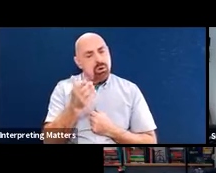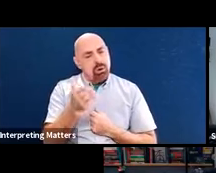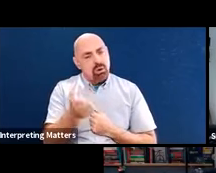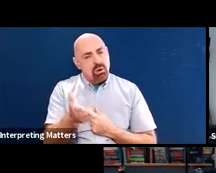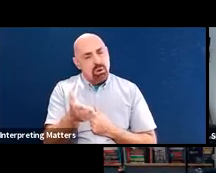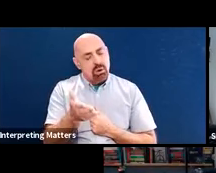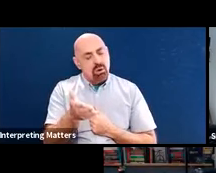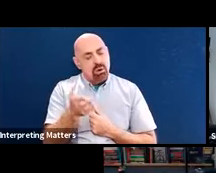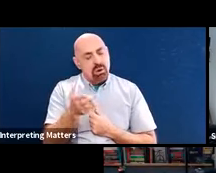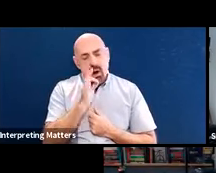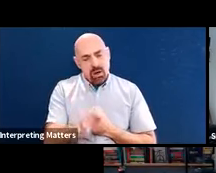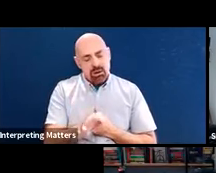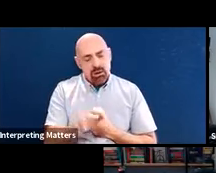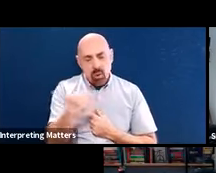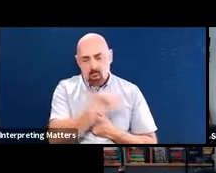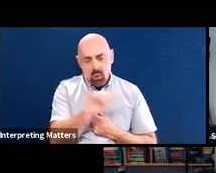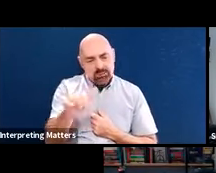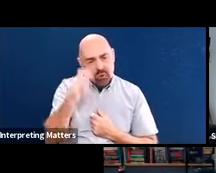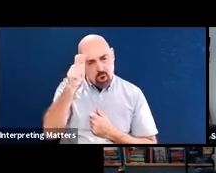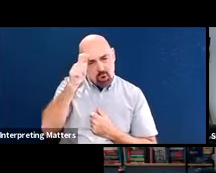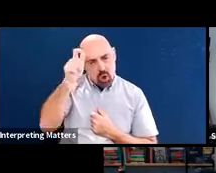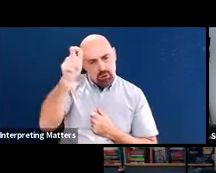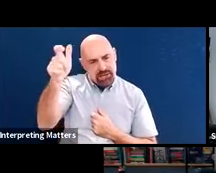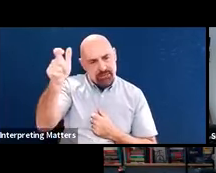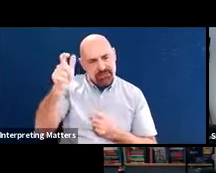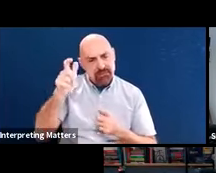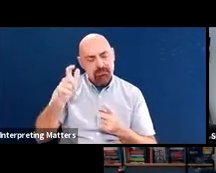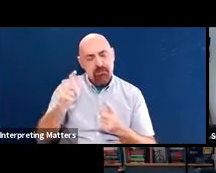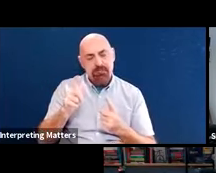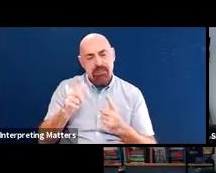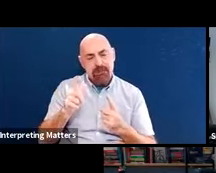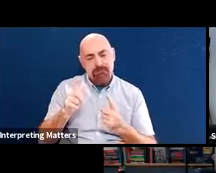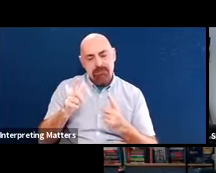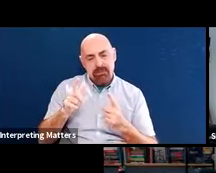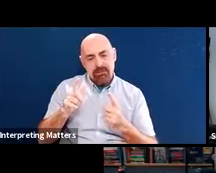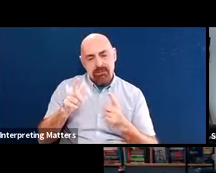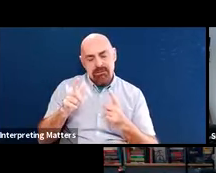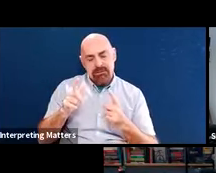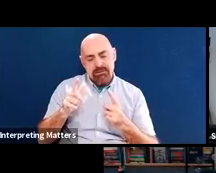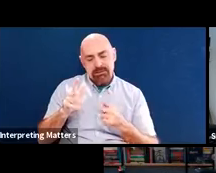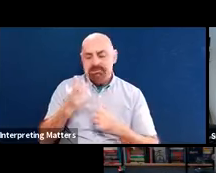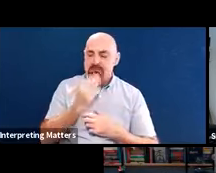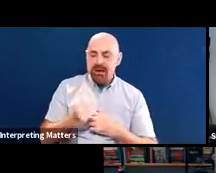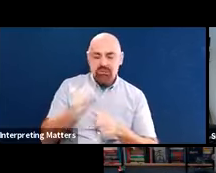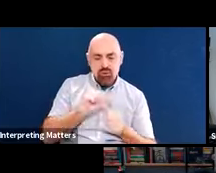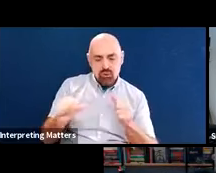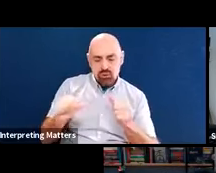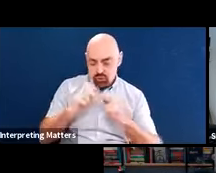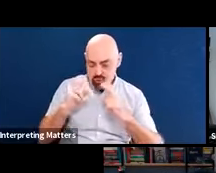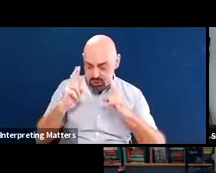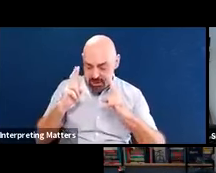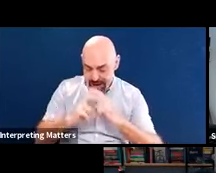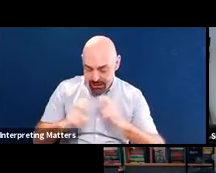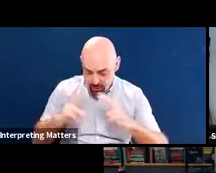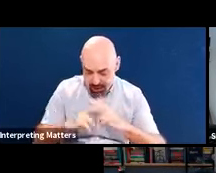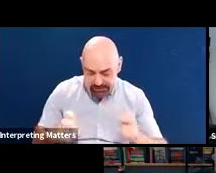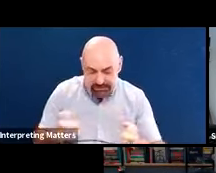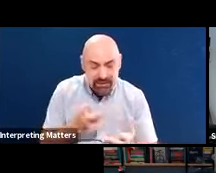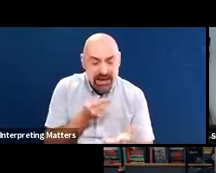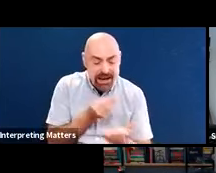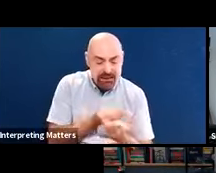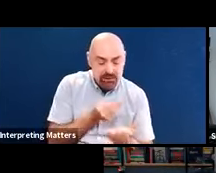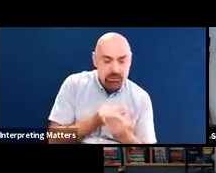concept may bring more analytical advantages to analyze technologies impact on economic geography,